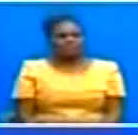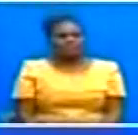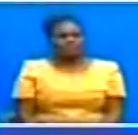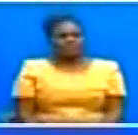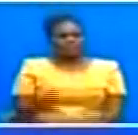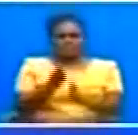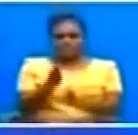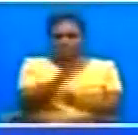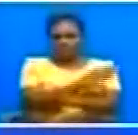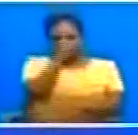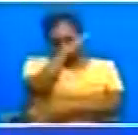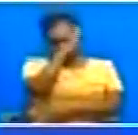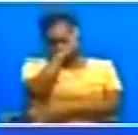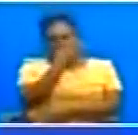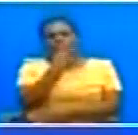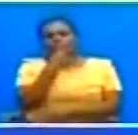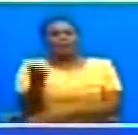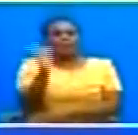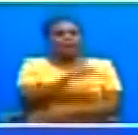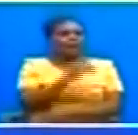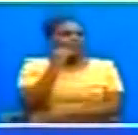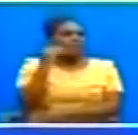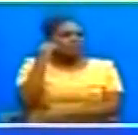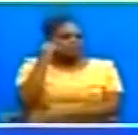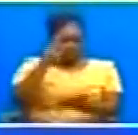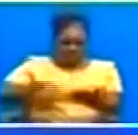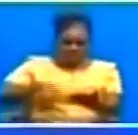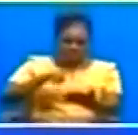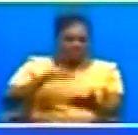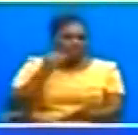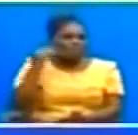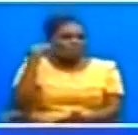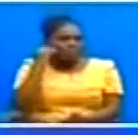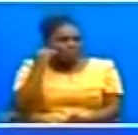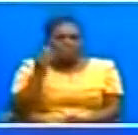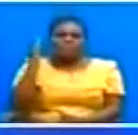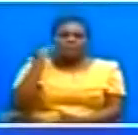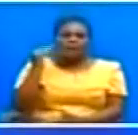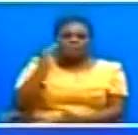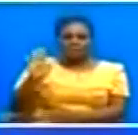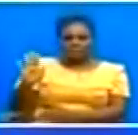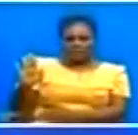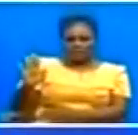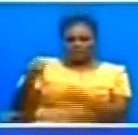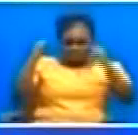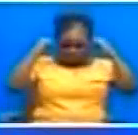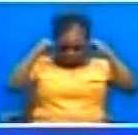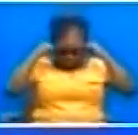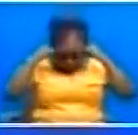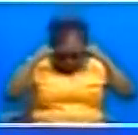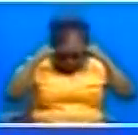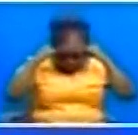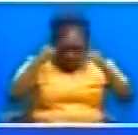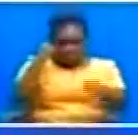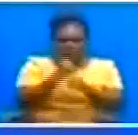and before midday Vincent heads home to read from home. Here his mother ensures he studies. No